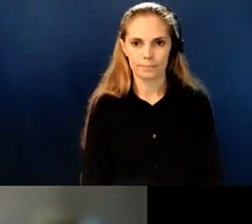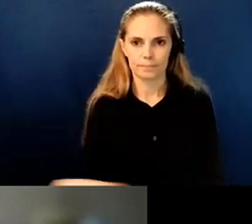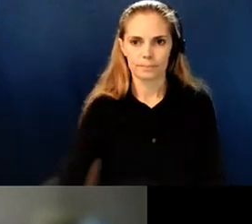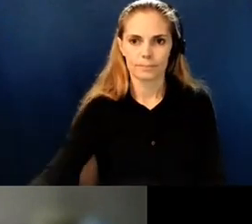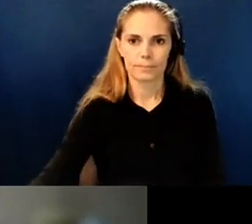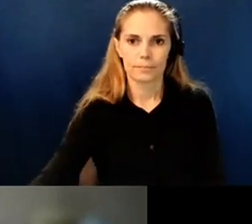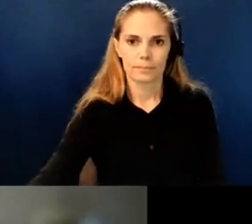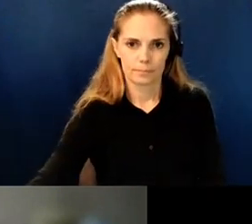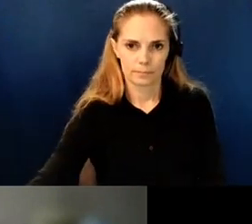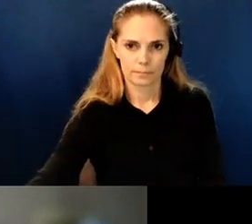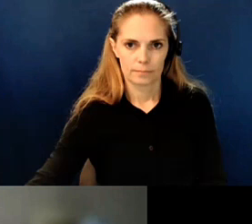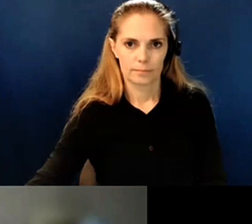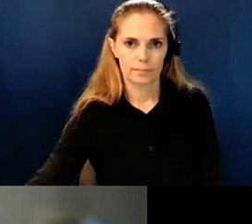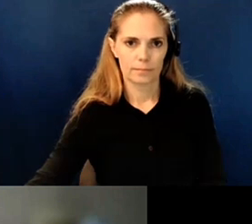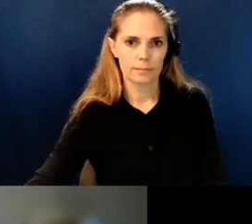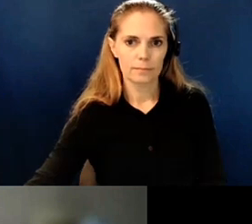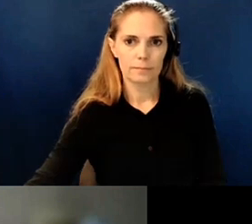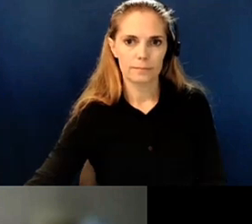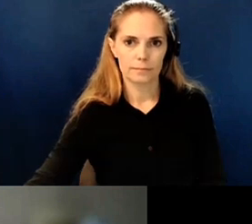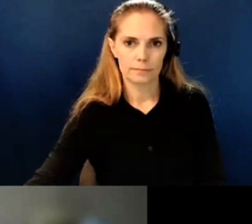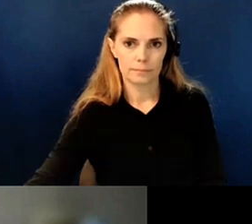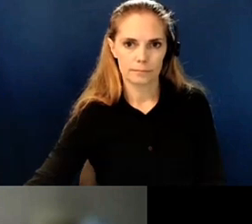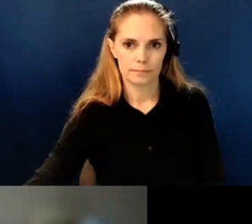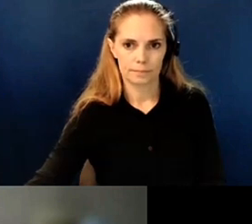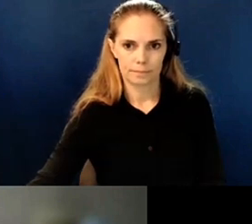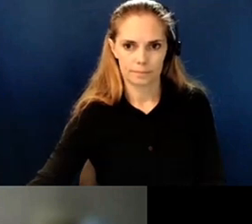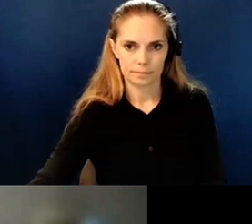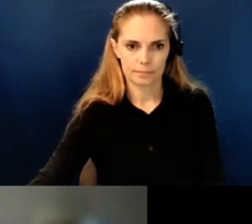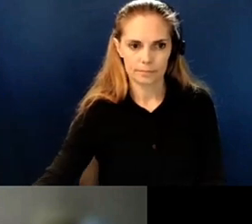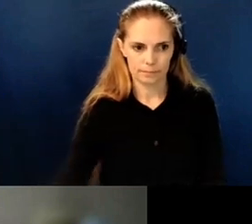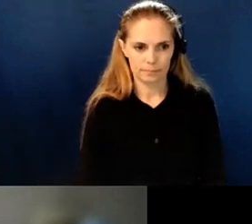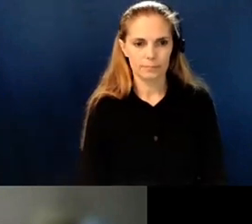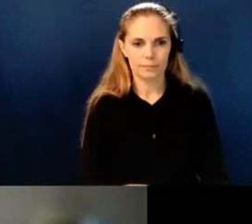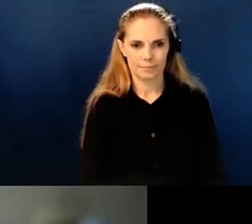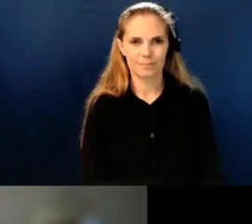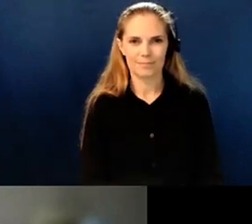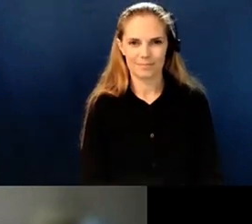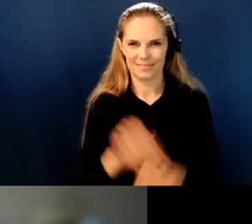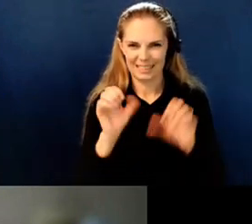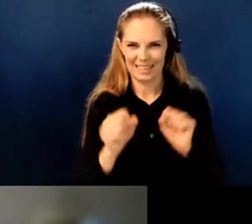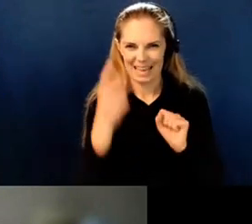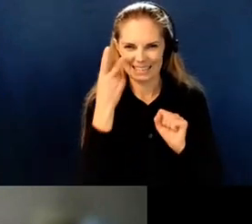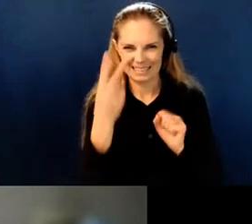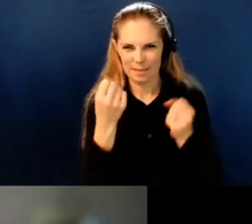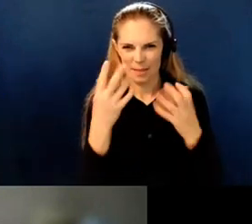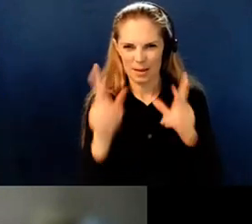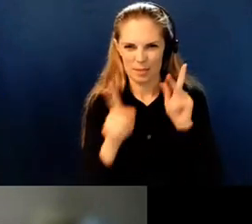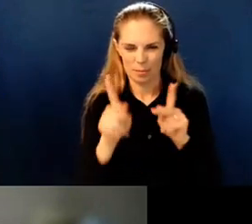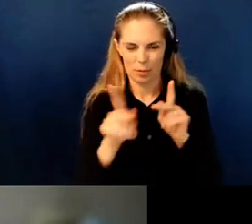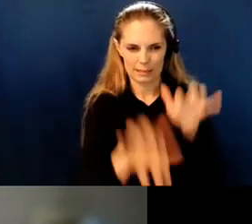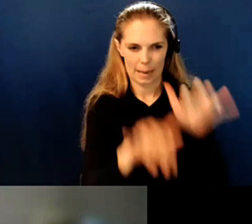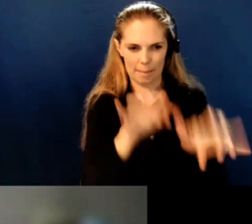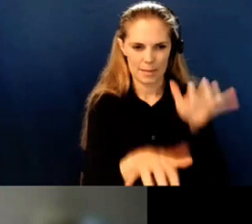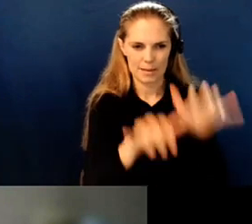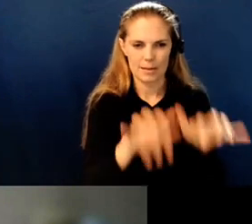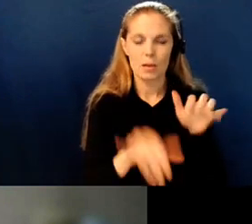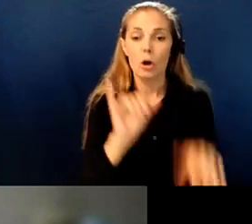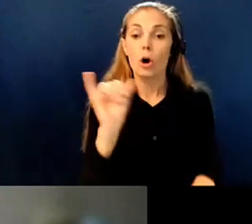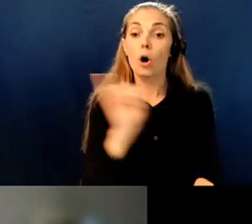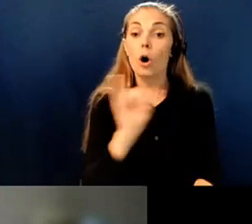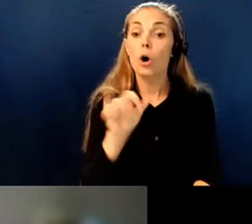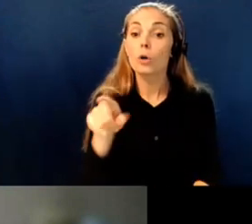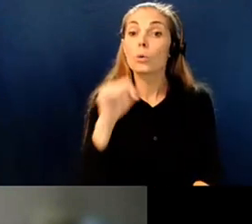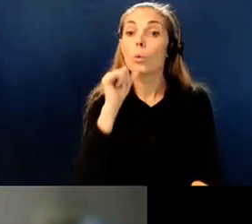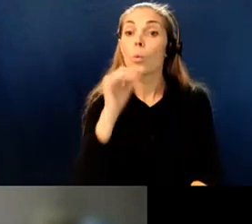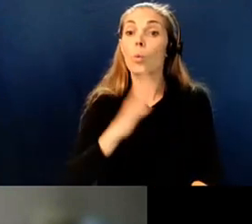And as you are filling in the answers, I can see many of you are typing. We also have a raised hand from Corina. So Corina, if you